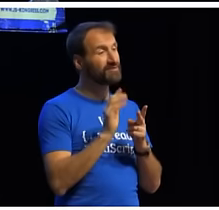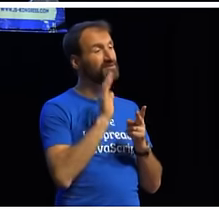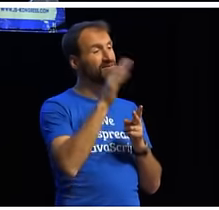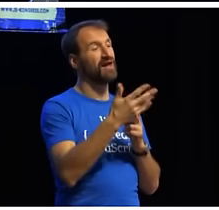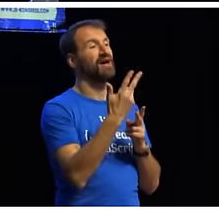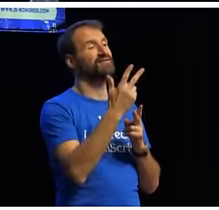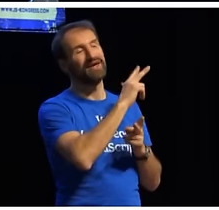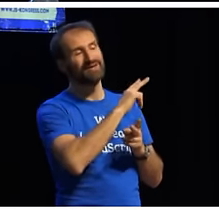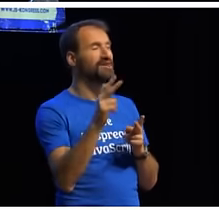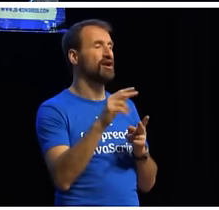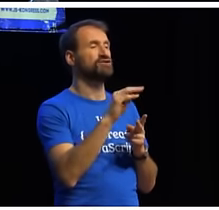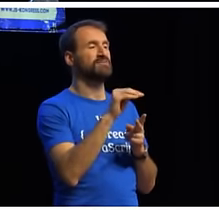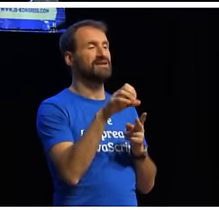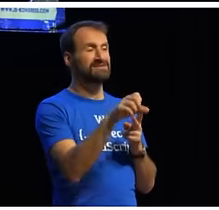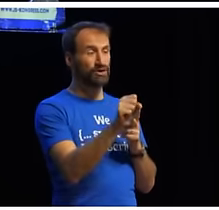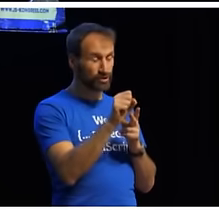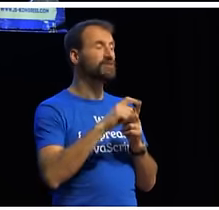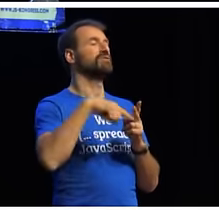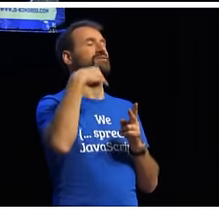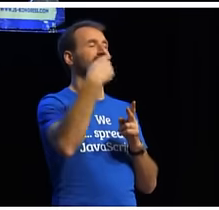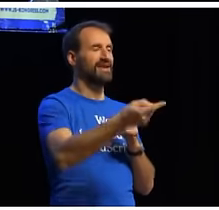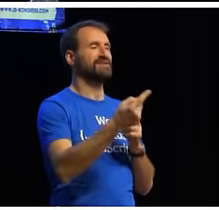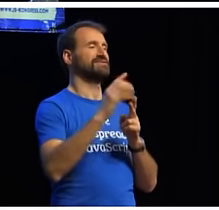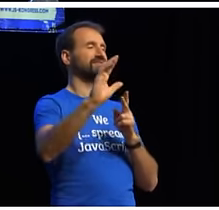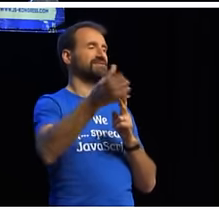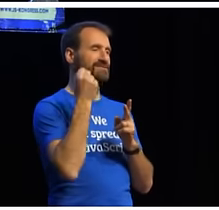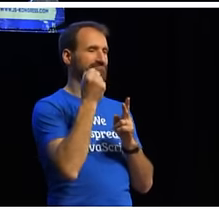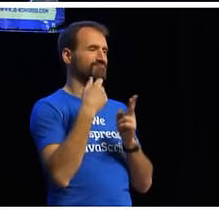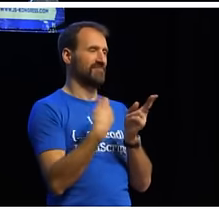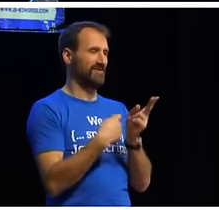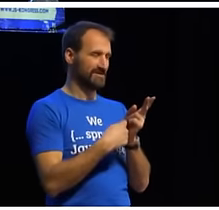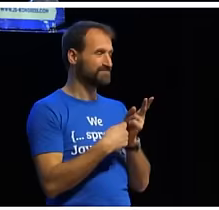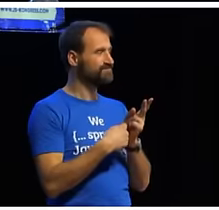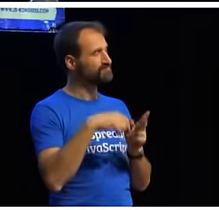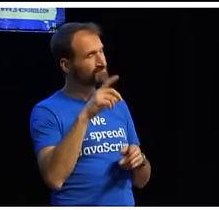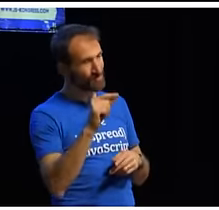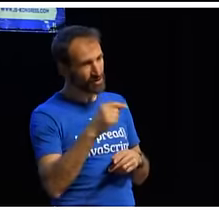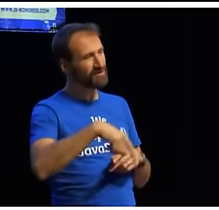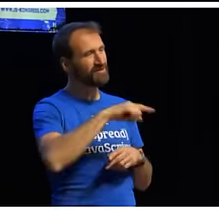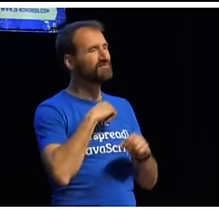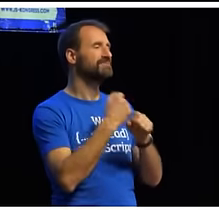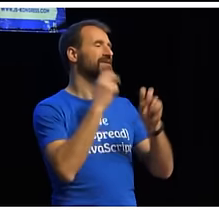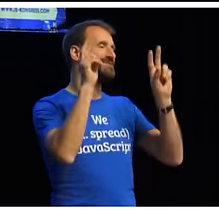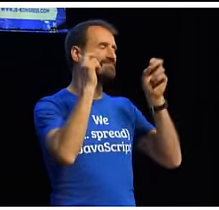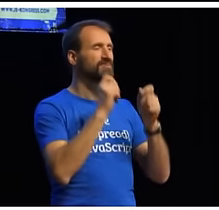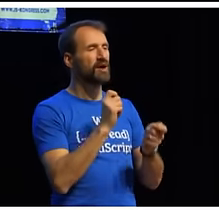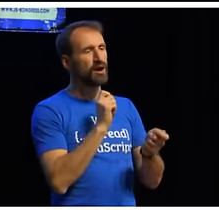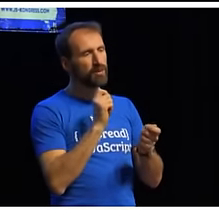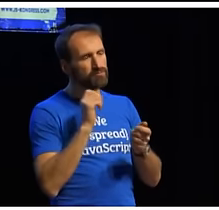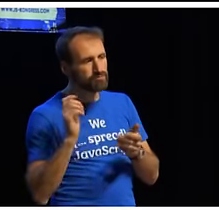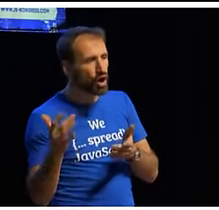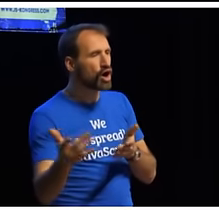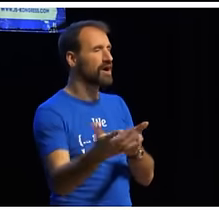3,000 milliseconds, we get all the next values. That means we create a polling mechanism with